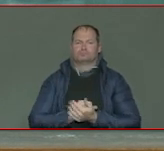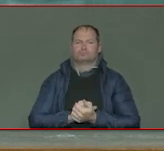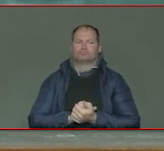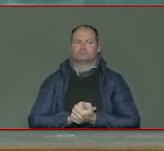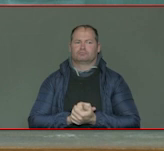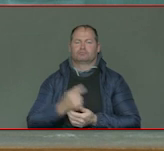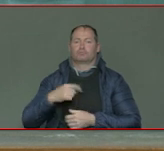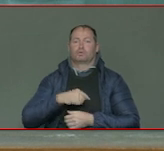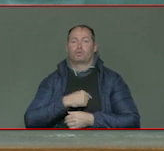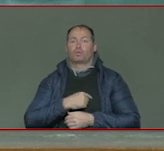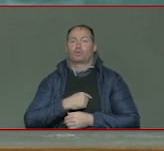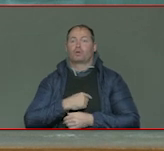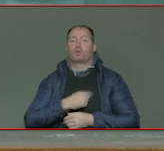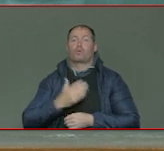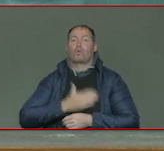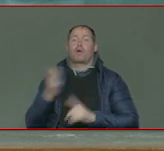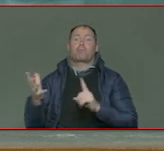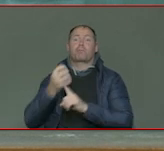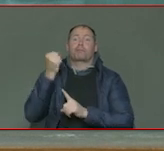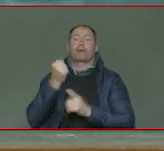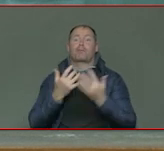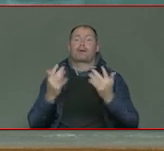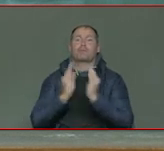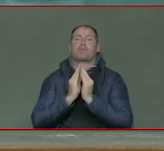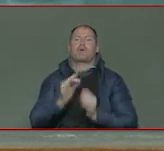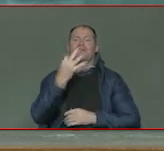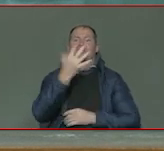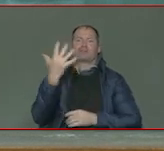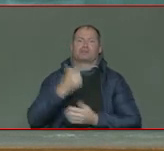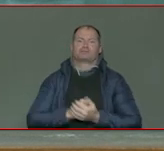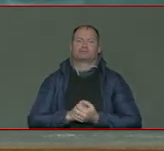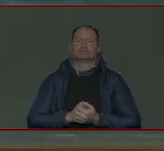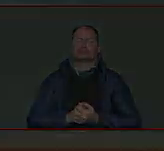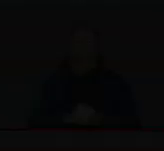35 marks of the final exam question. Have a good day.